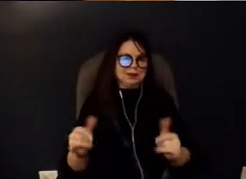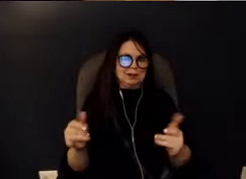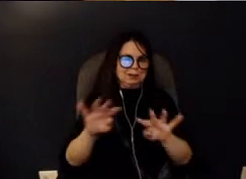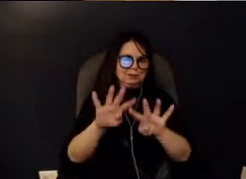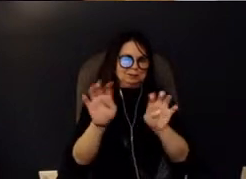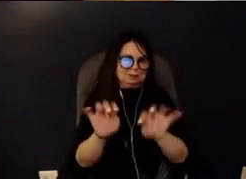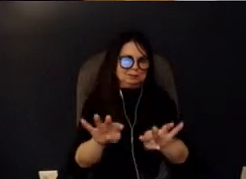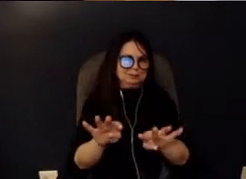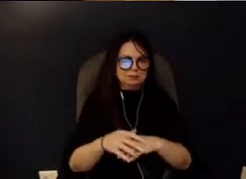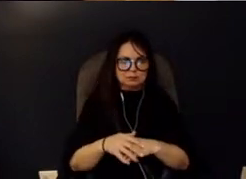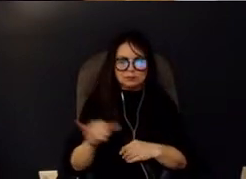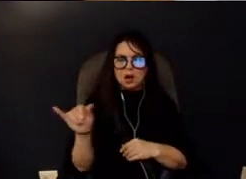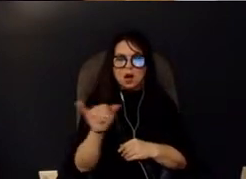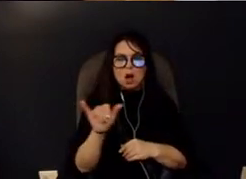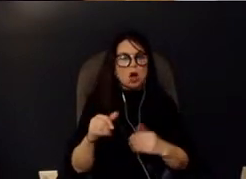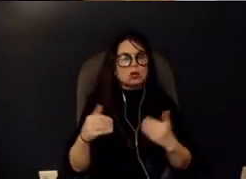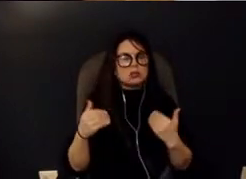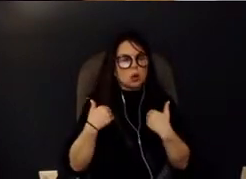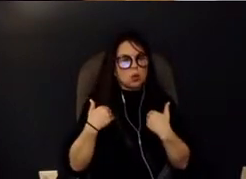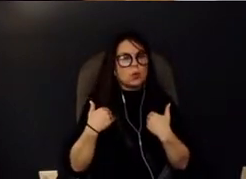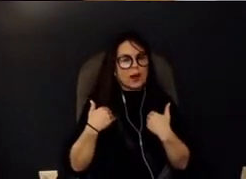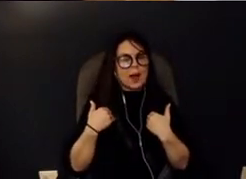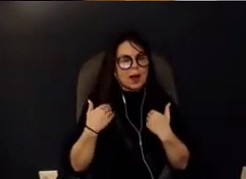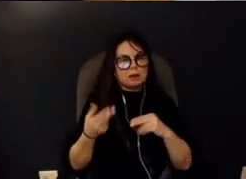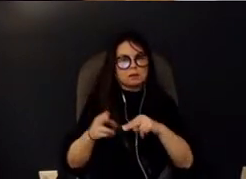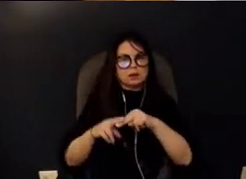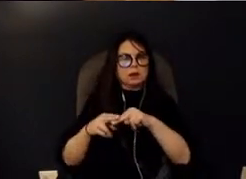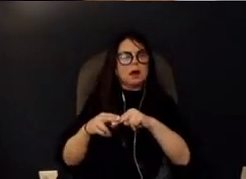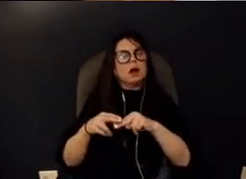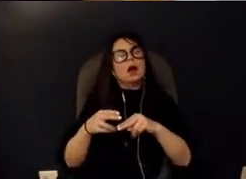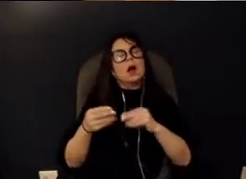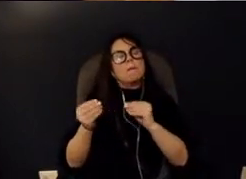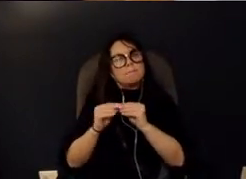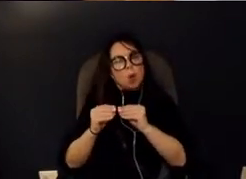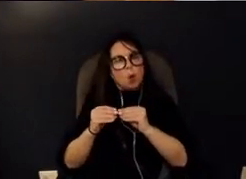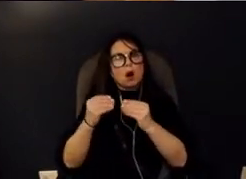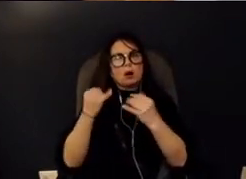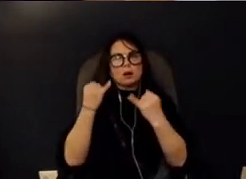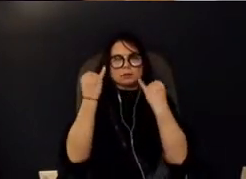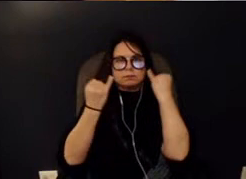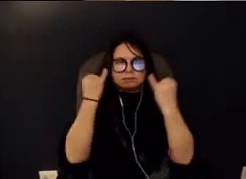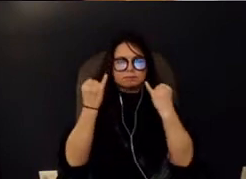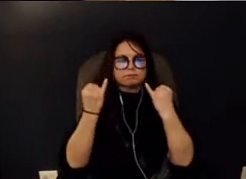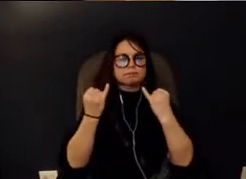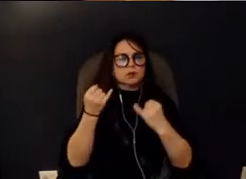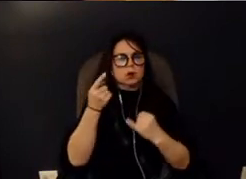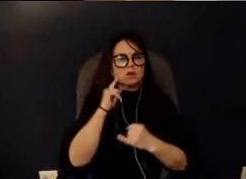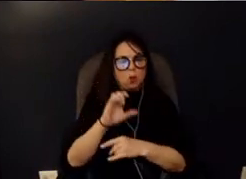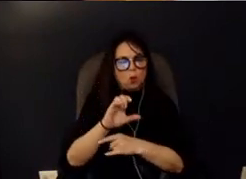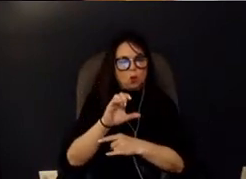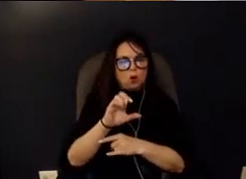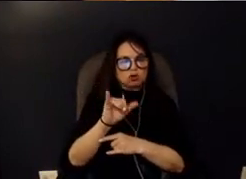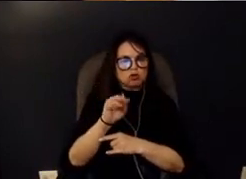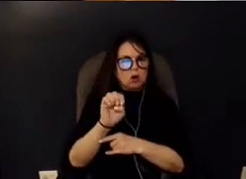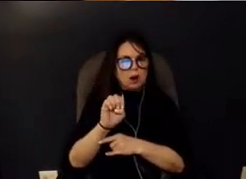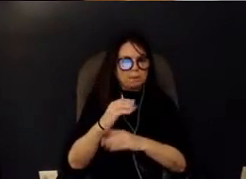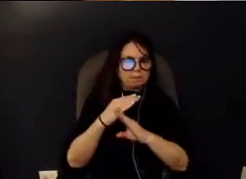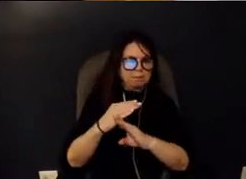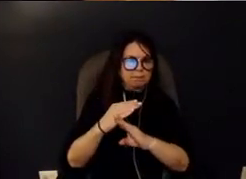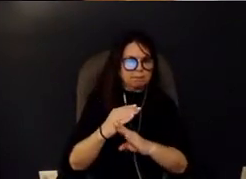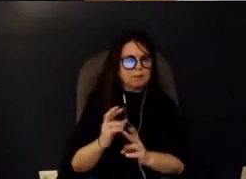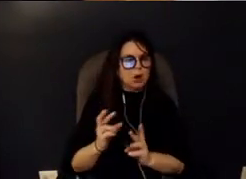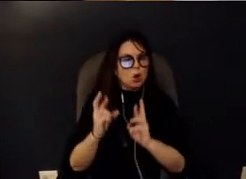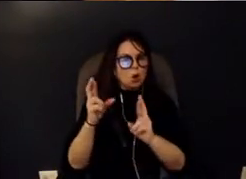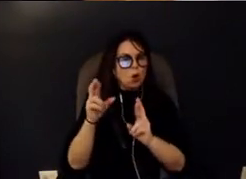in crime prevention that I hope will have significant impacts changing the downstream workloads. And then we